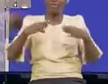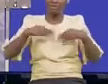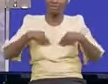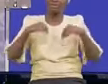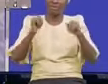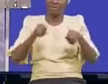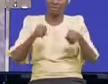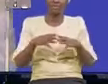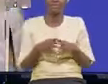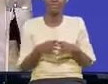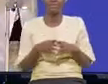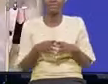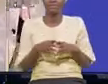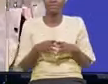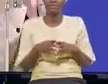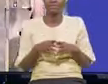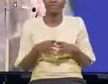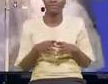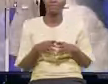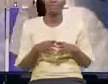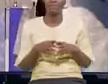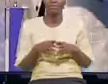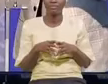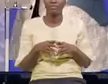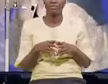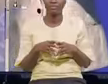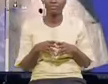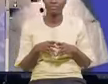esi mau po nu ke Kristo wa eje